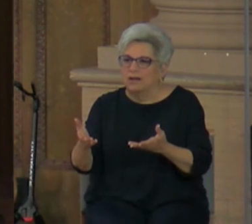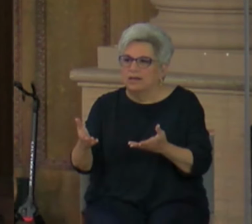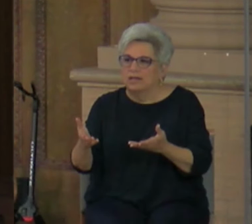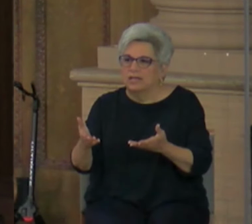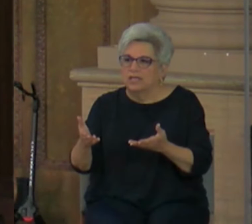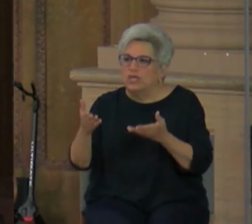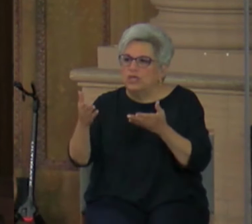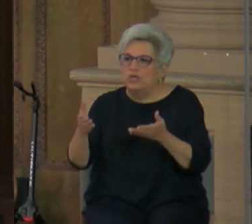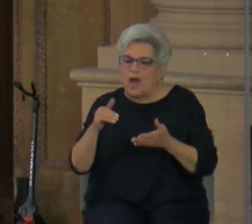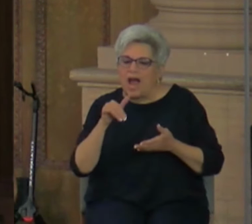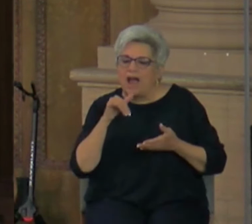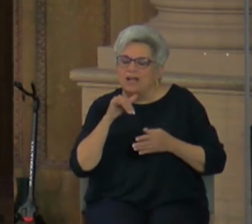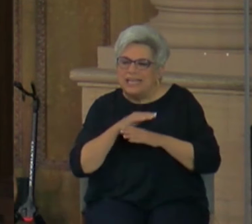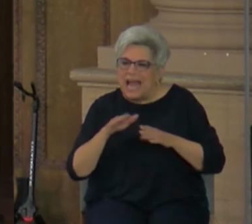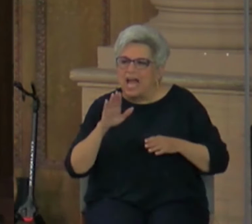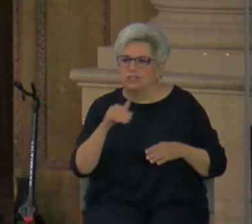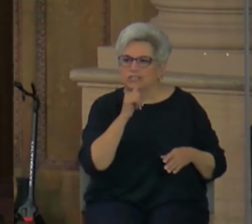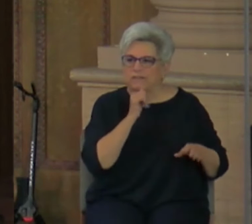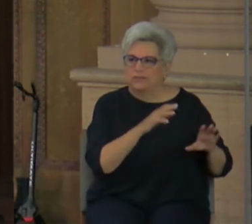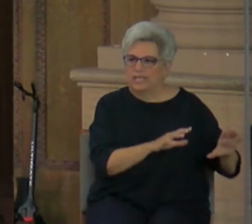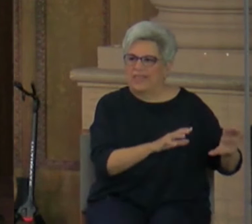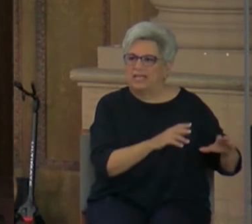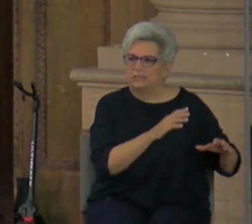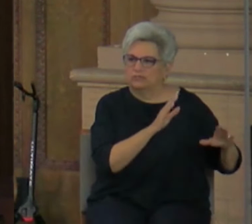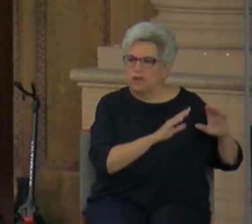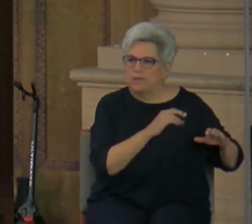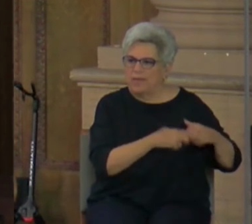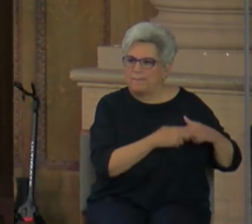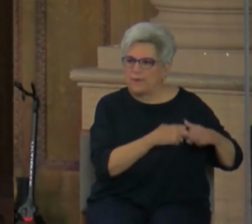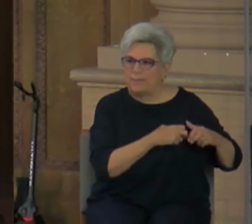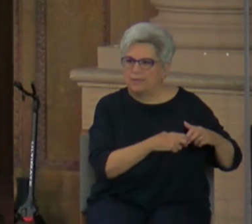Because the one who rules over even the chaos promises that.